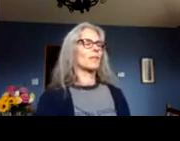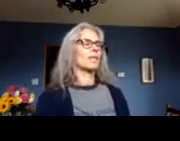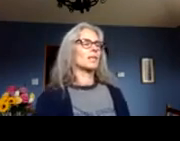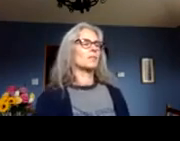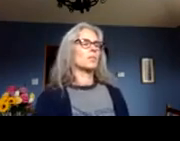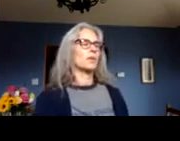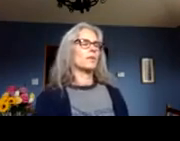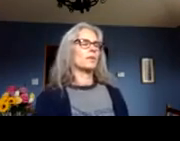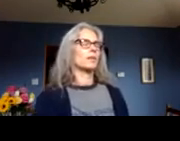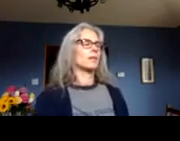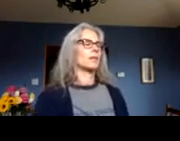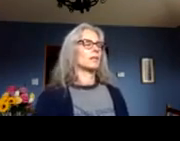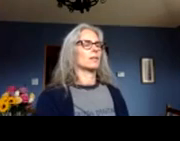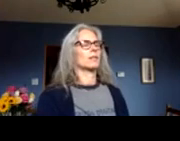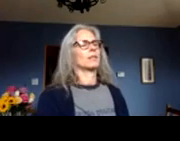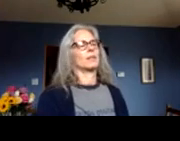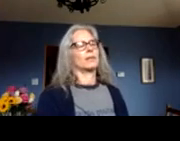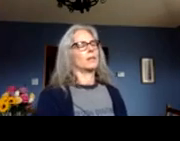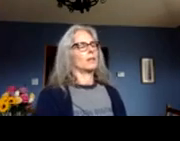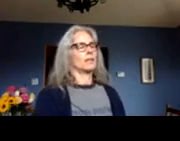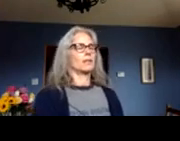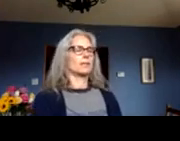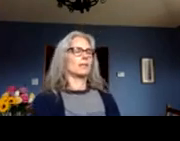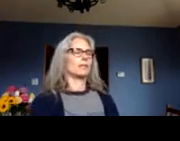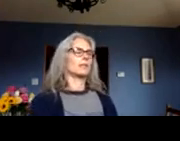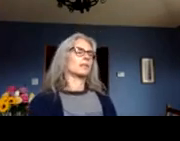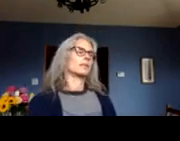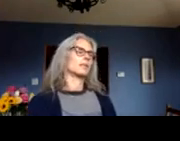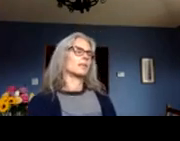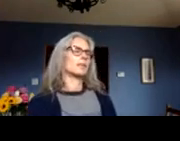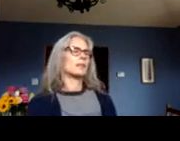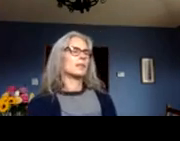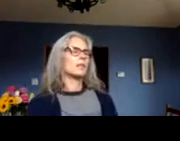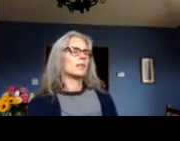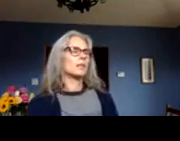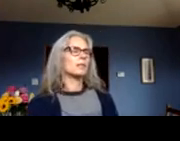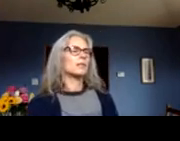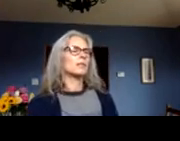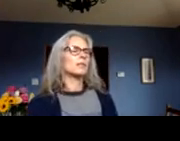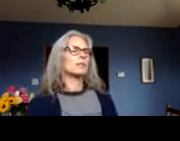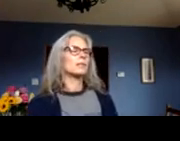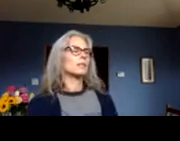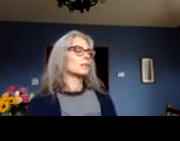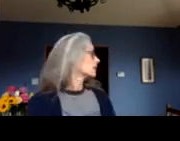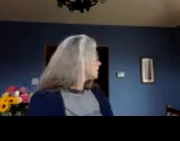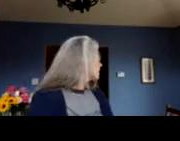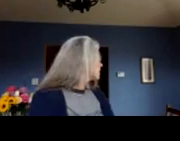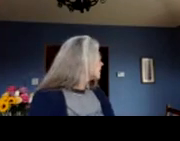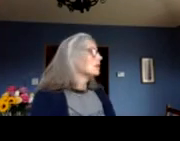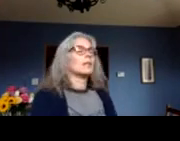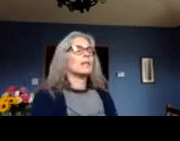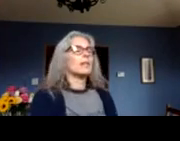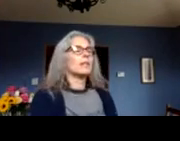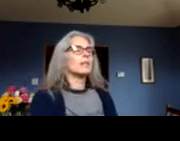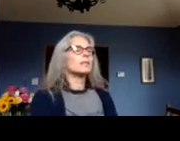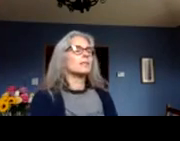Whew. You guys are doing a great job hanging in there. I know this is not an ideal format by any means